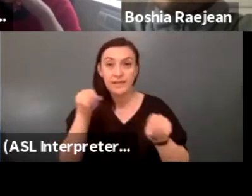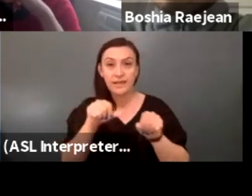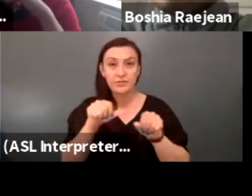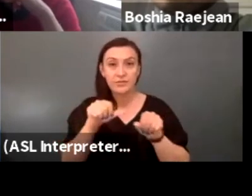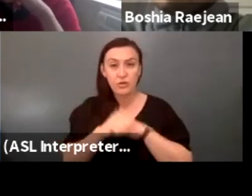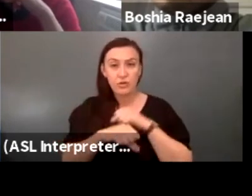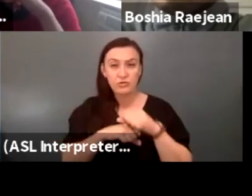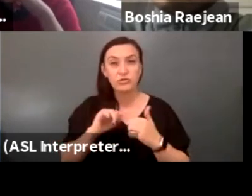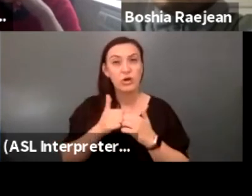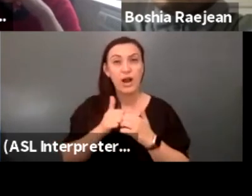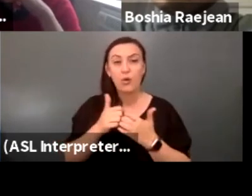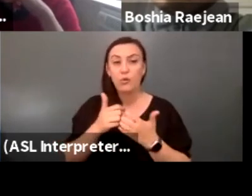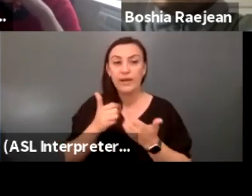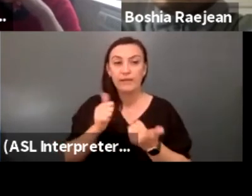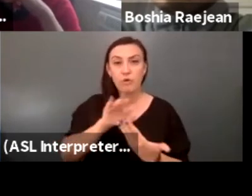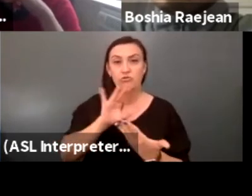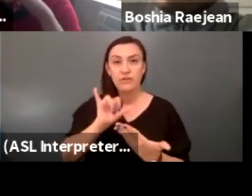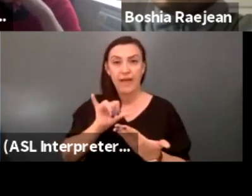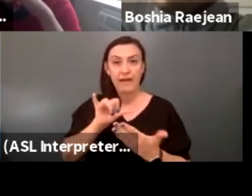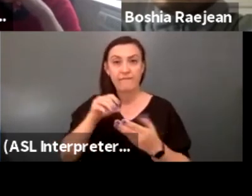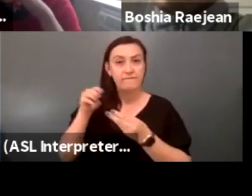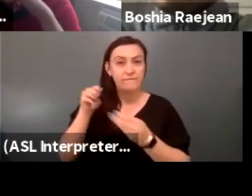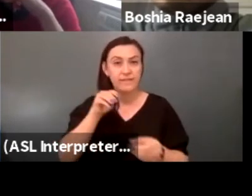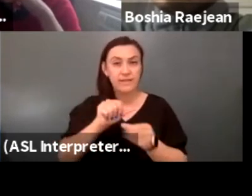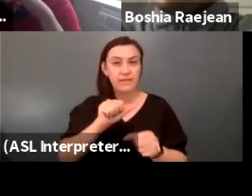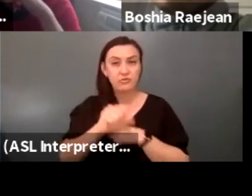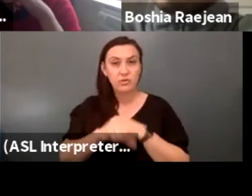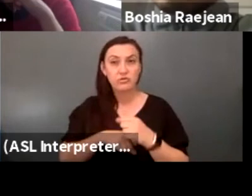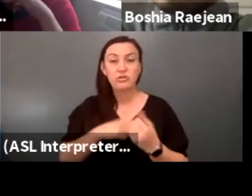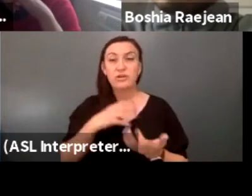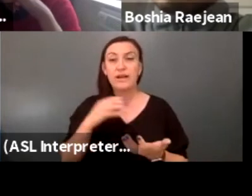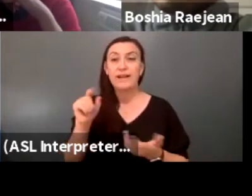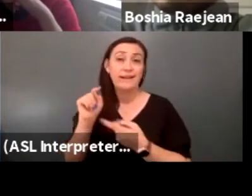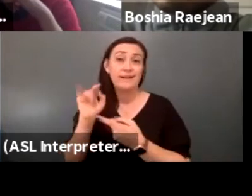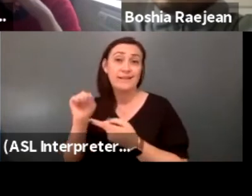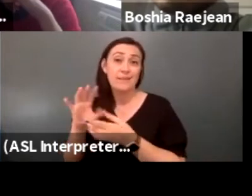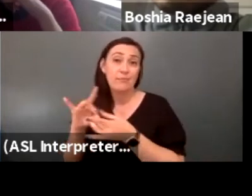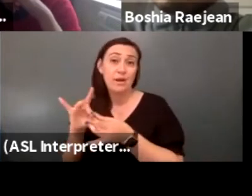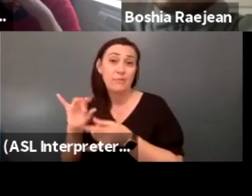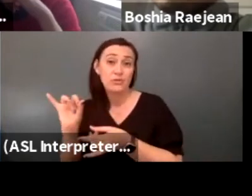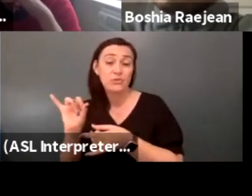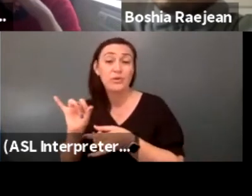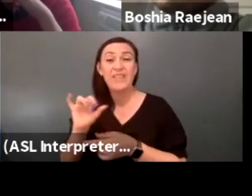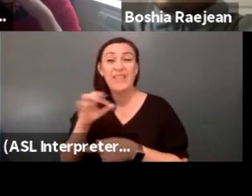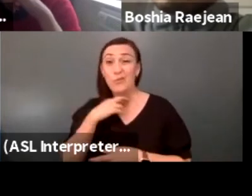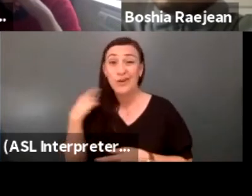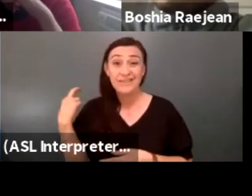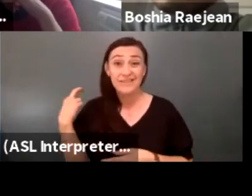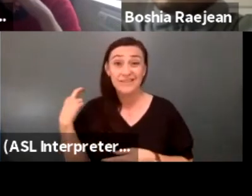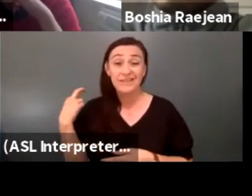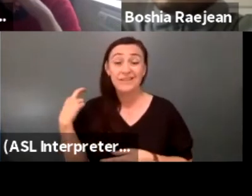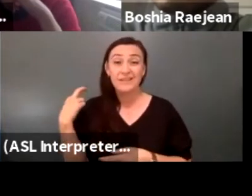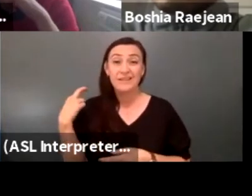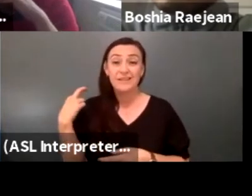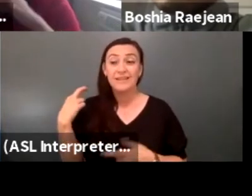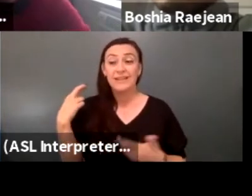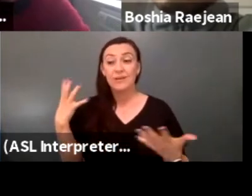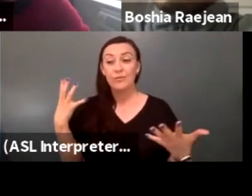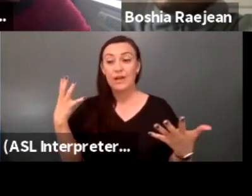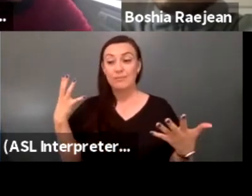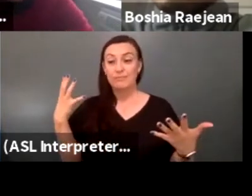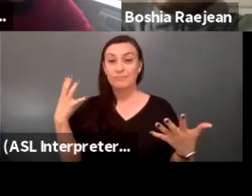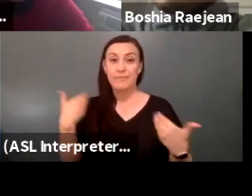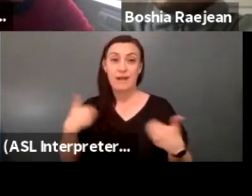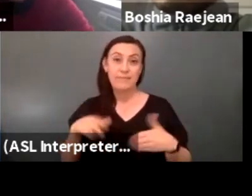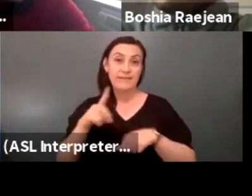the funding structure, and speaks to, you know, what Tim had brought up earlier too about risk. You know, I'm a